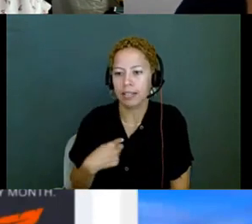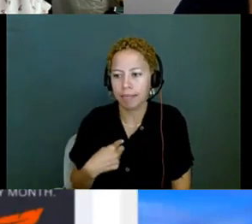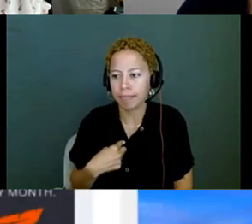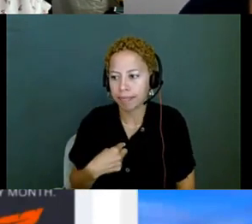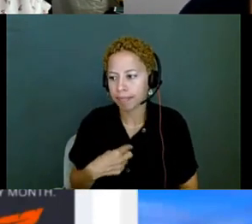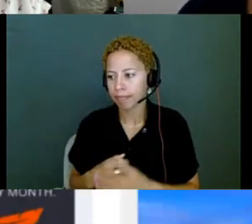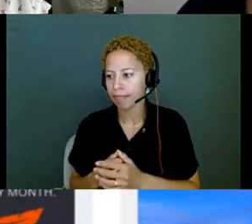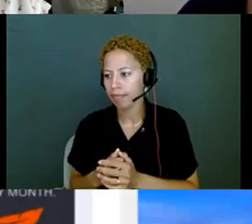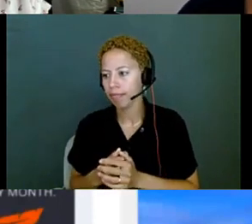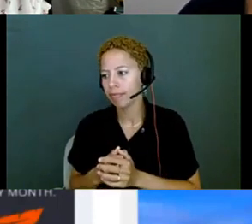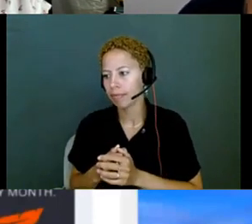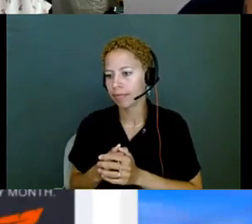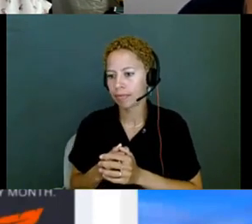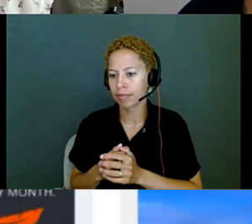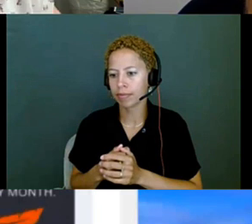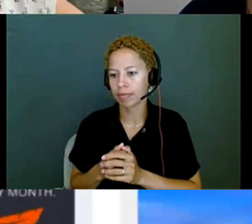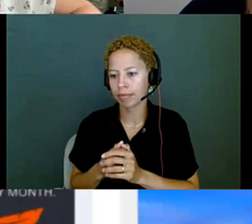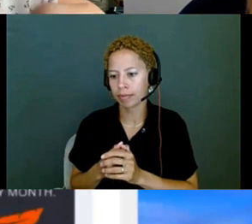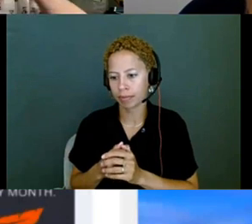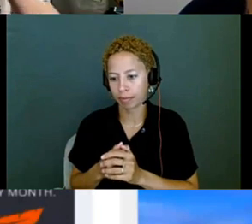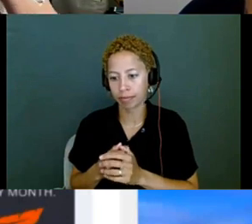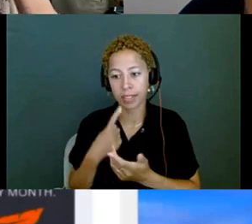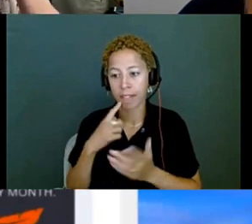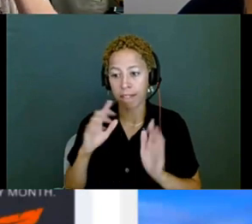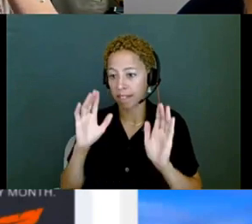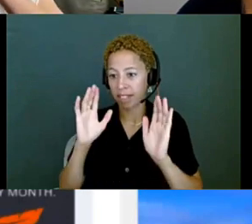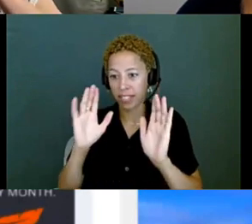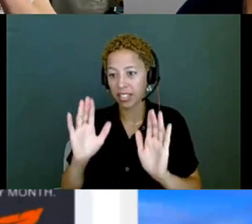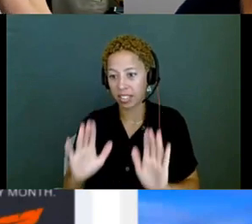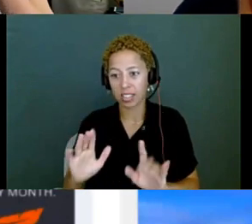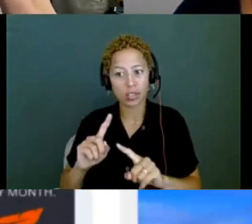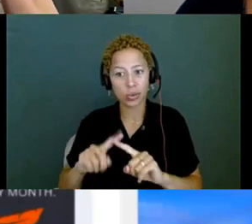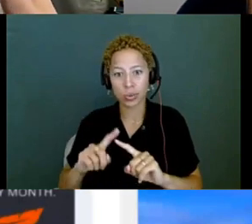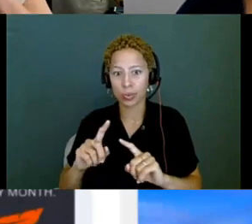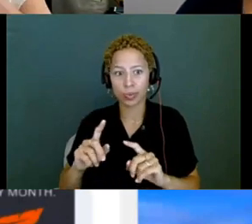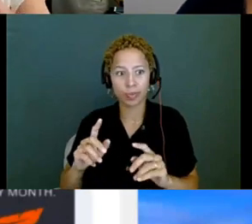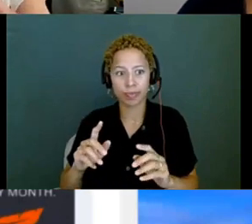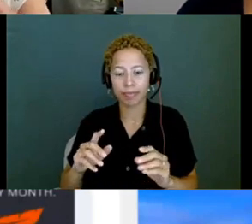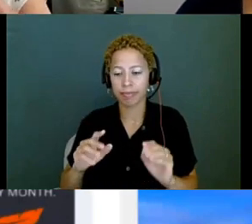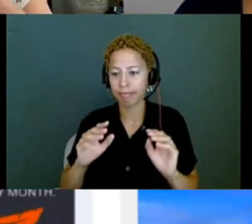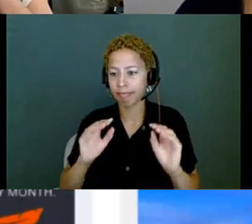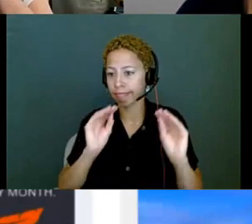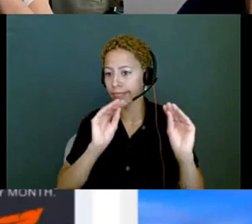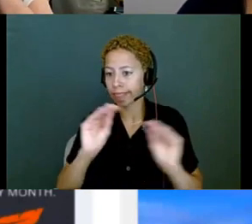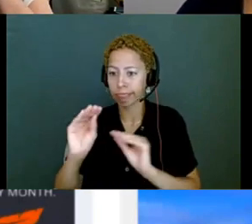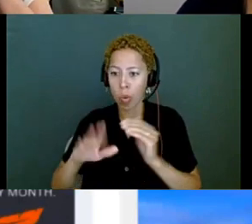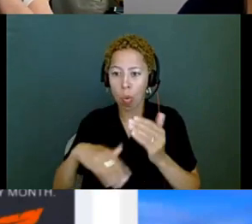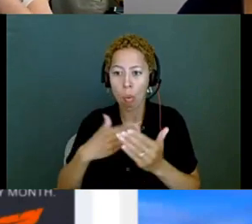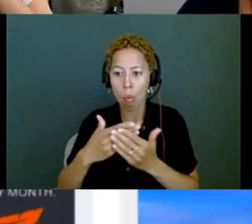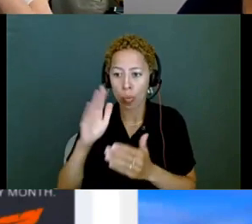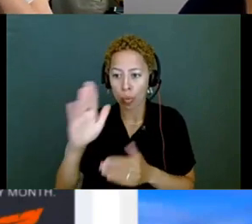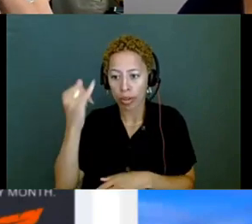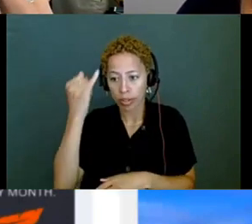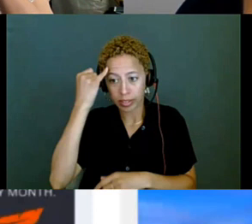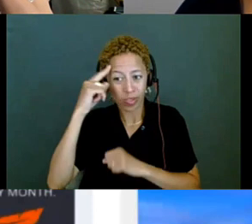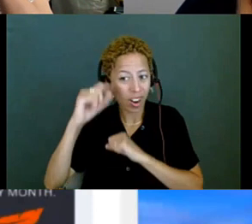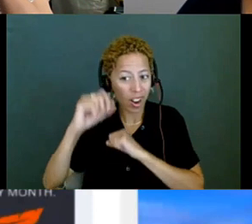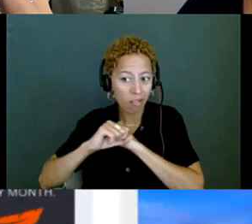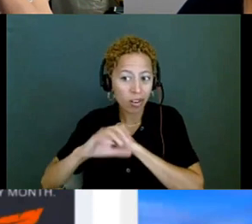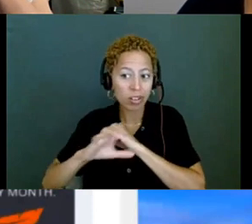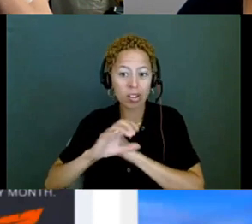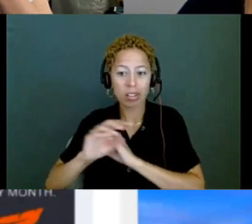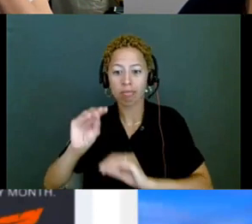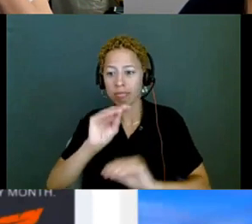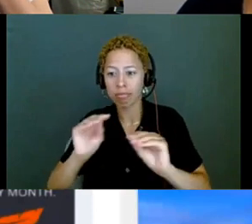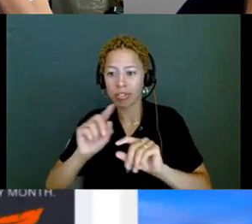It is fantastic to put all of your put your ideas for advertisement in here, rejig the colors, whatever